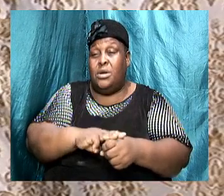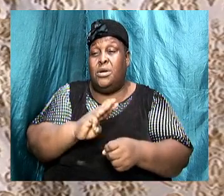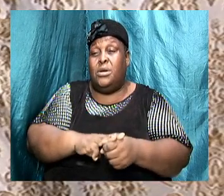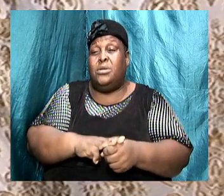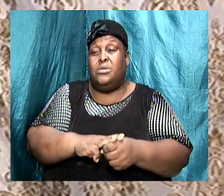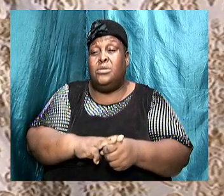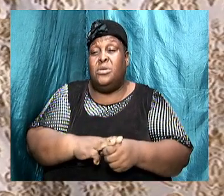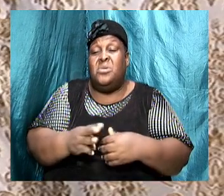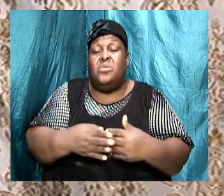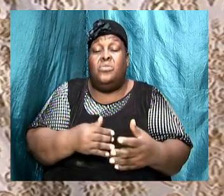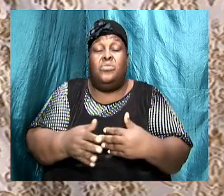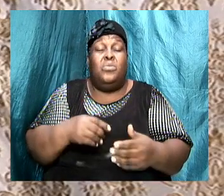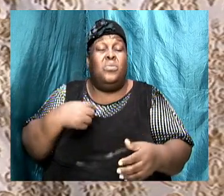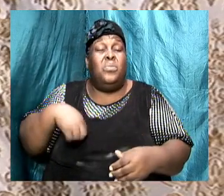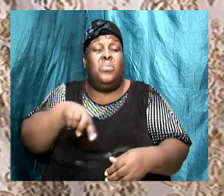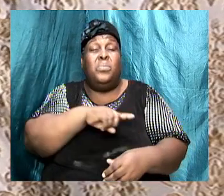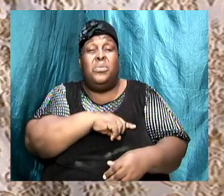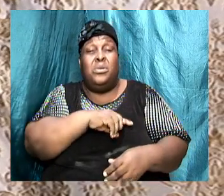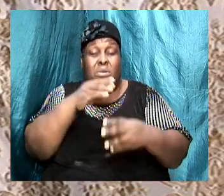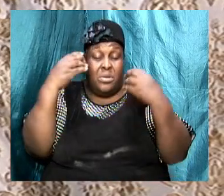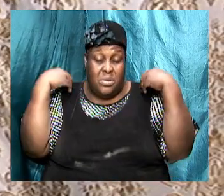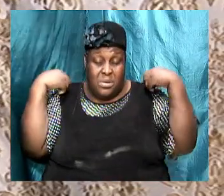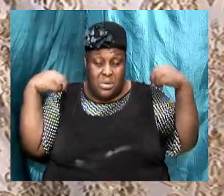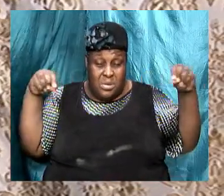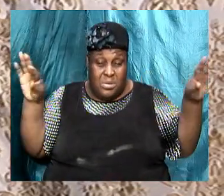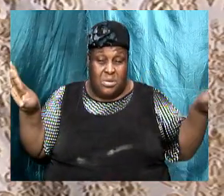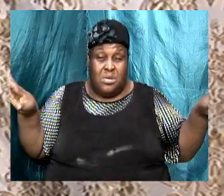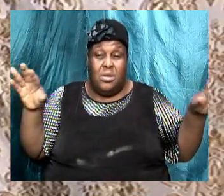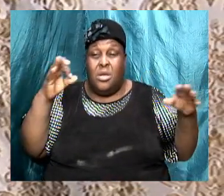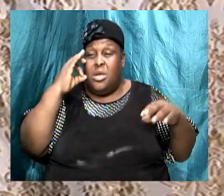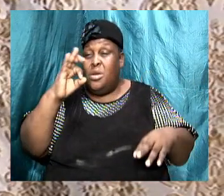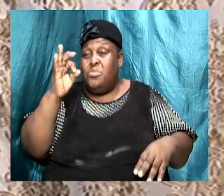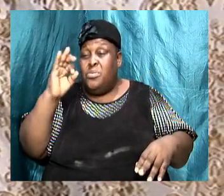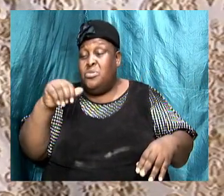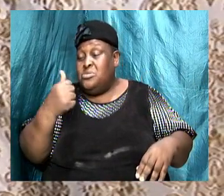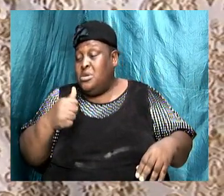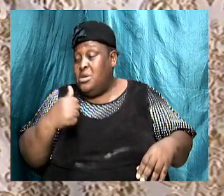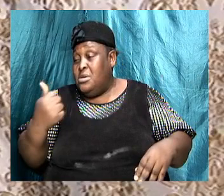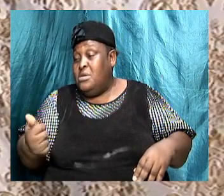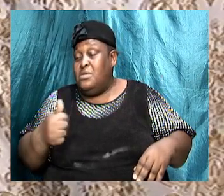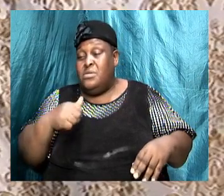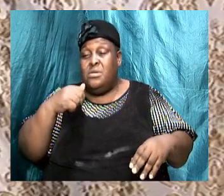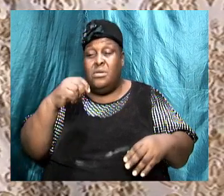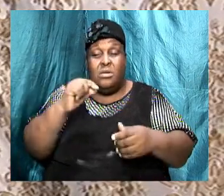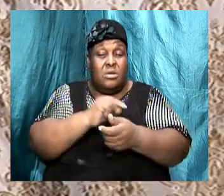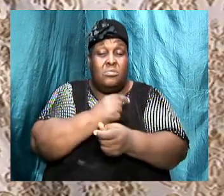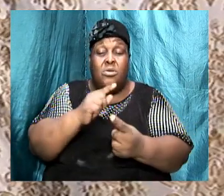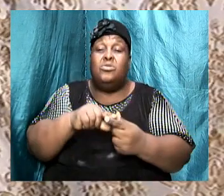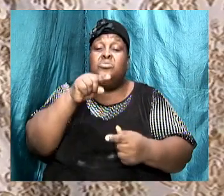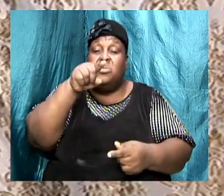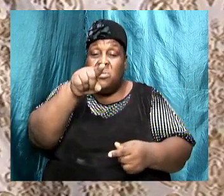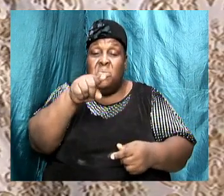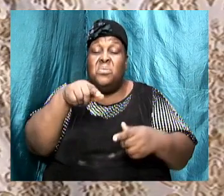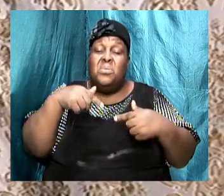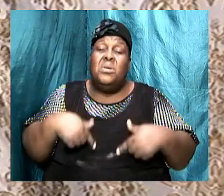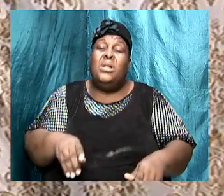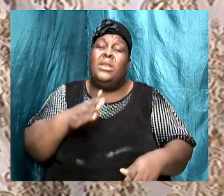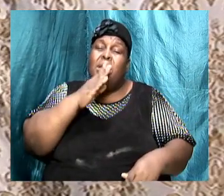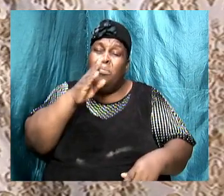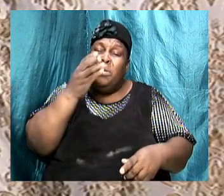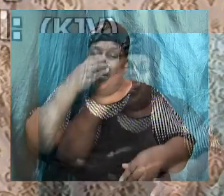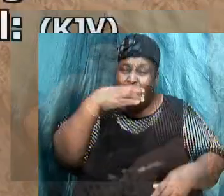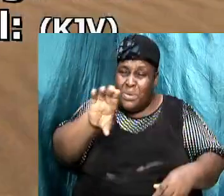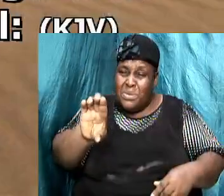said, "Though we are an angel, preach any other gospel unto you, let him be." He